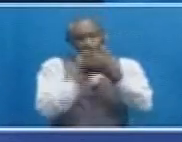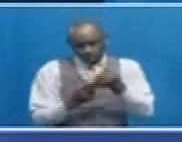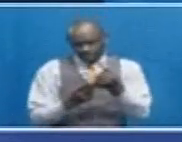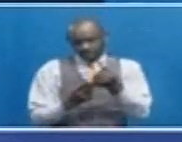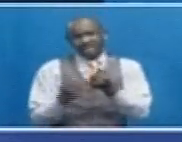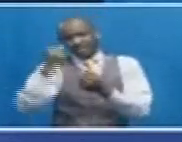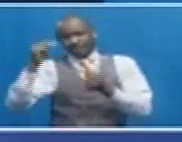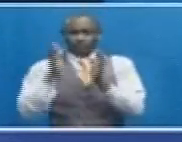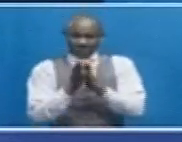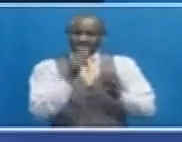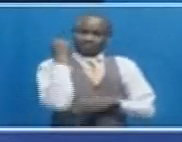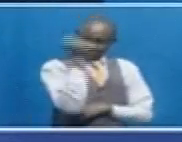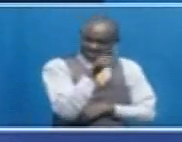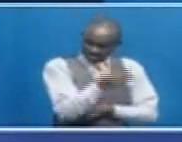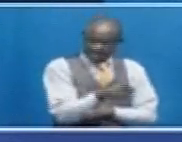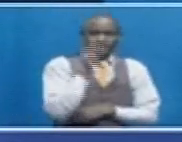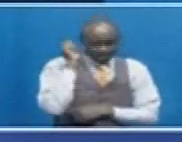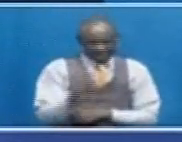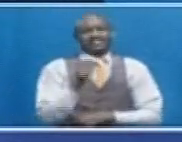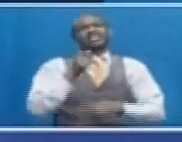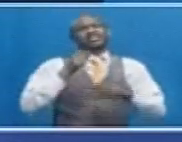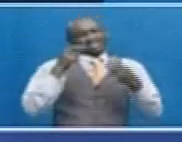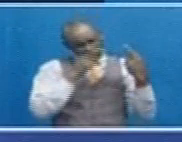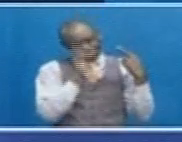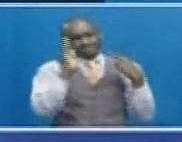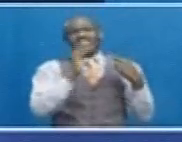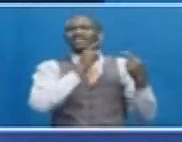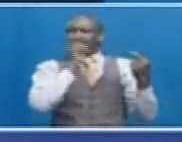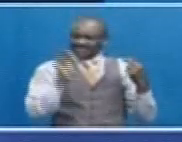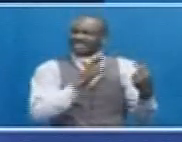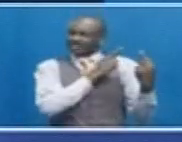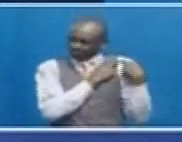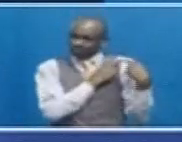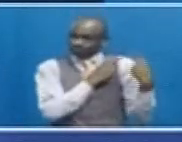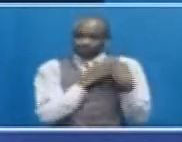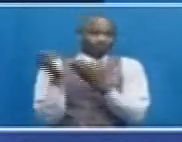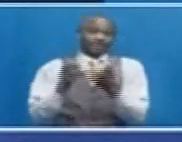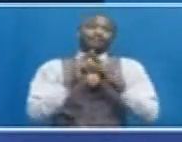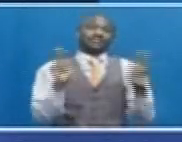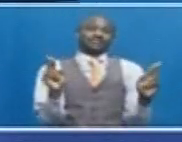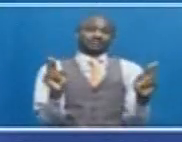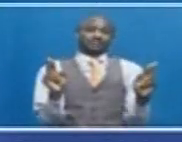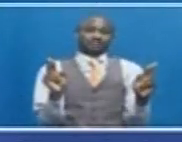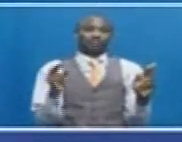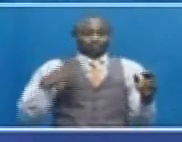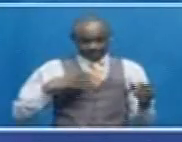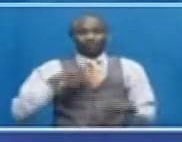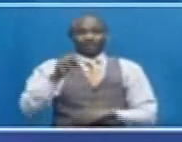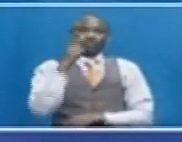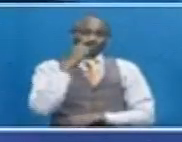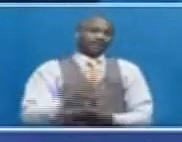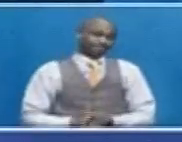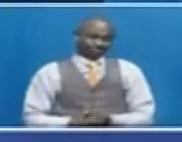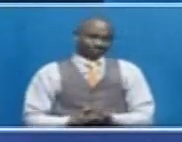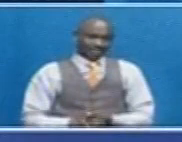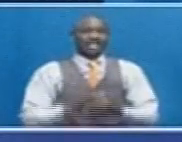sides must exercise responsibility to bring peace back to the people of South Sudan.